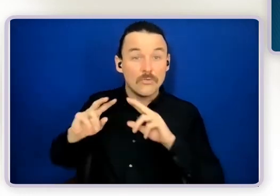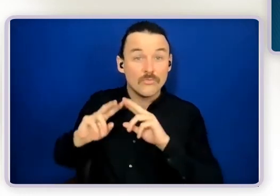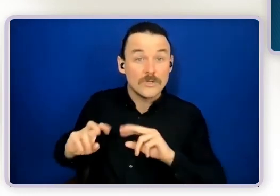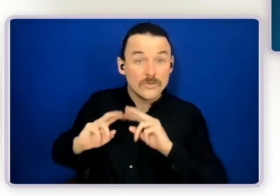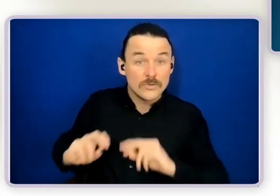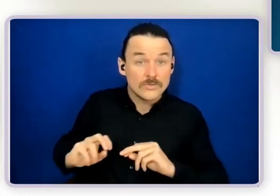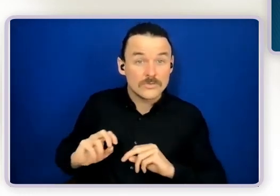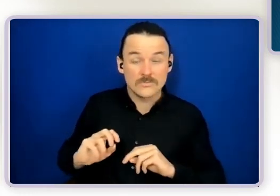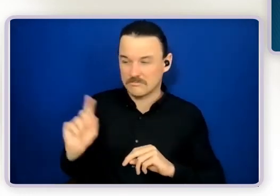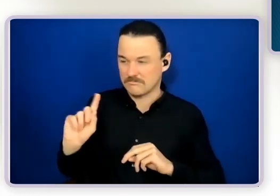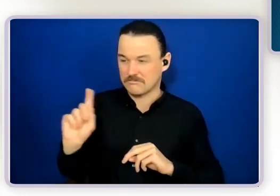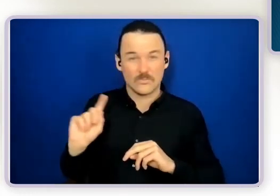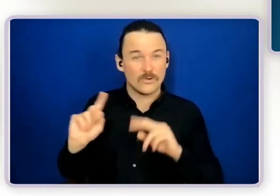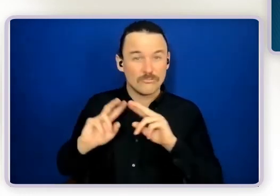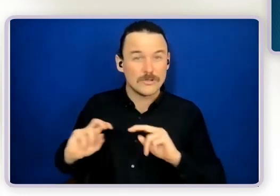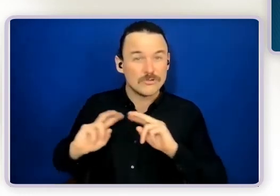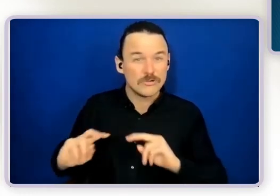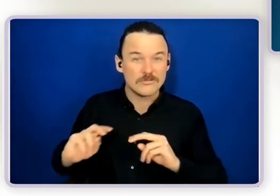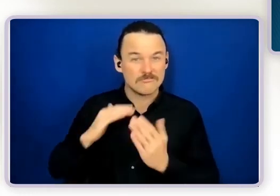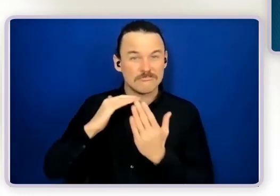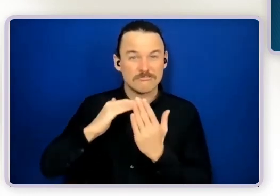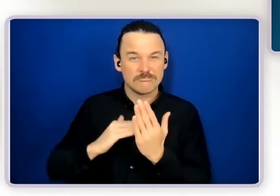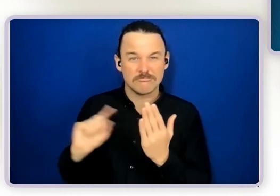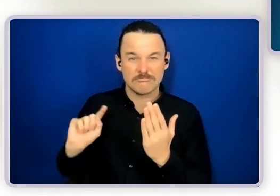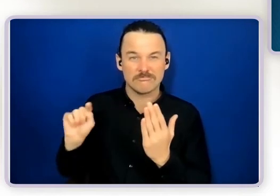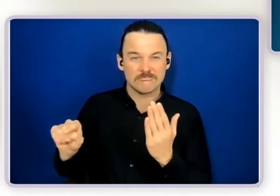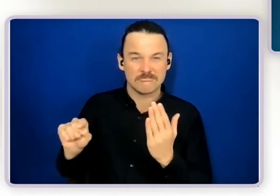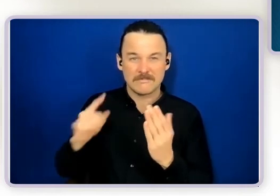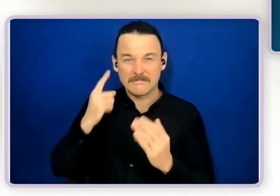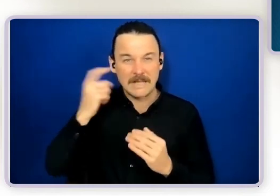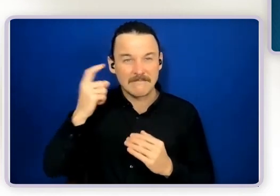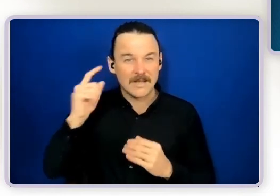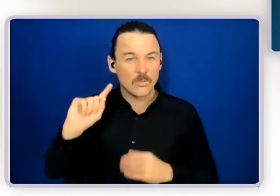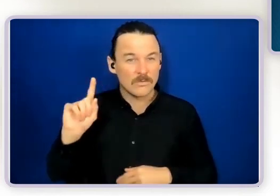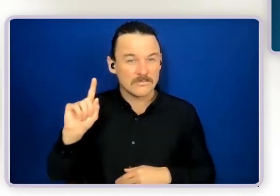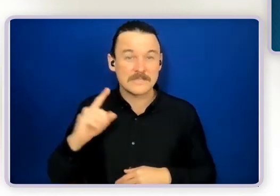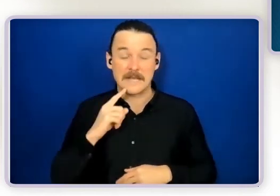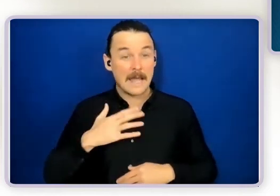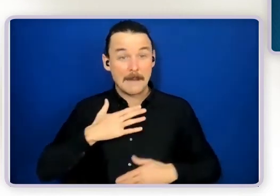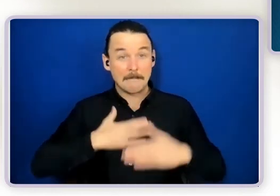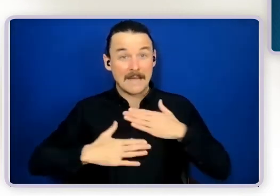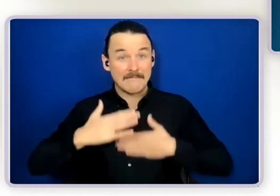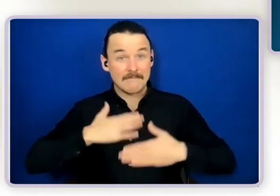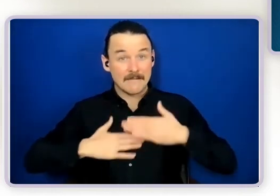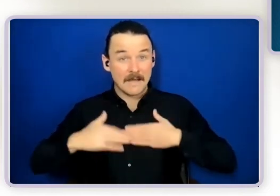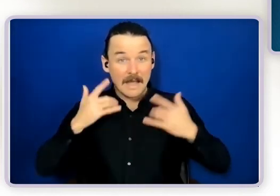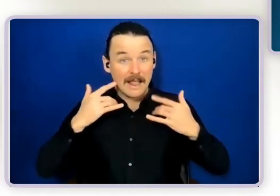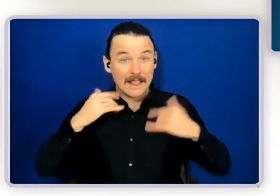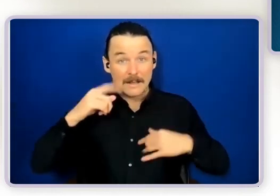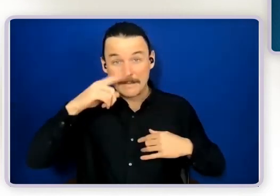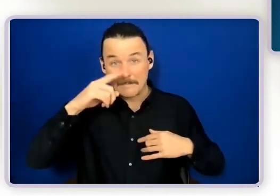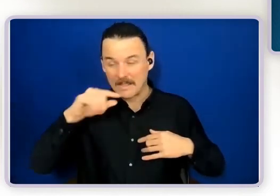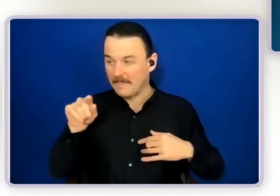board certified behaviour analysts as the people at the top of the tree here. And those